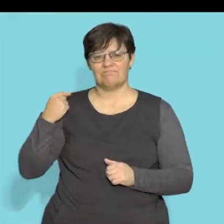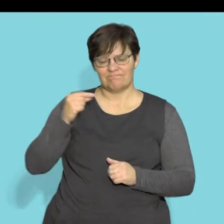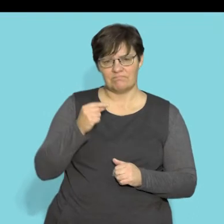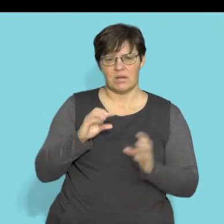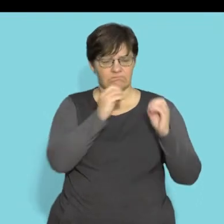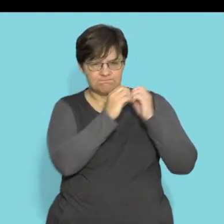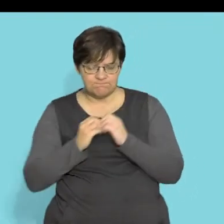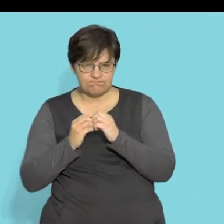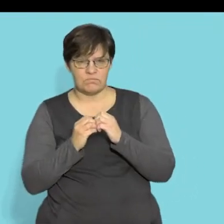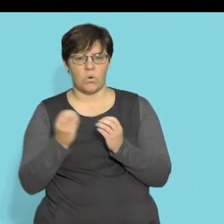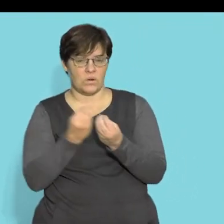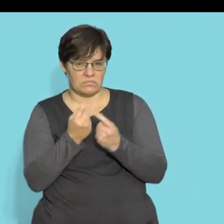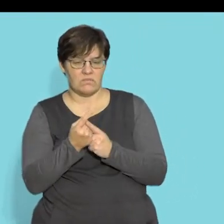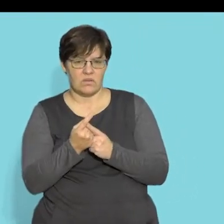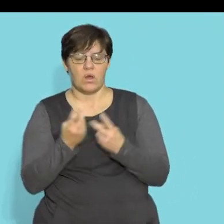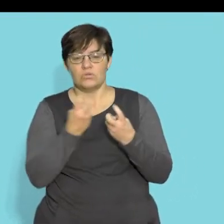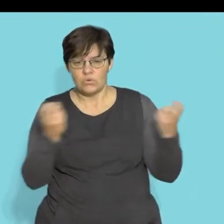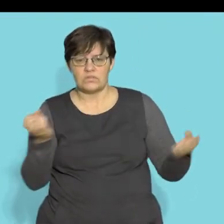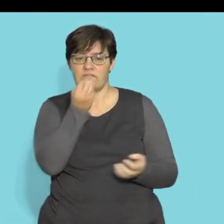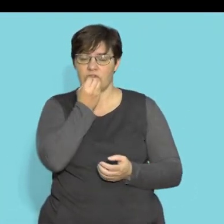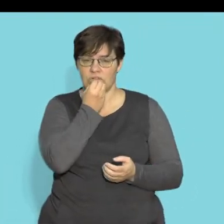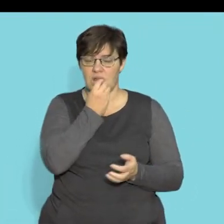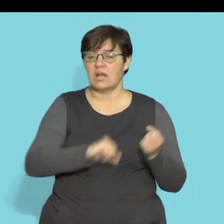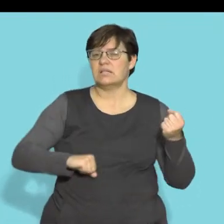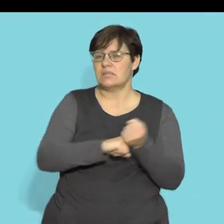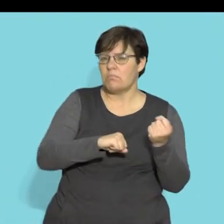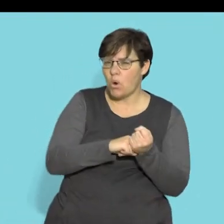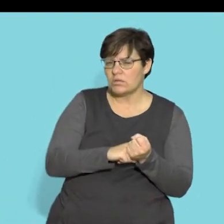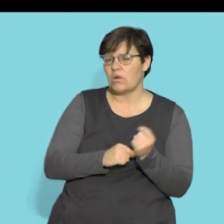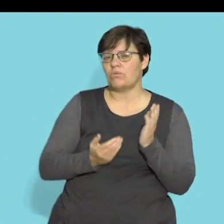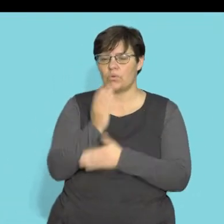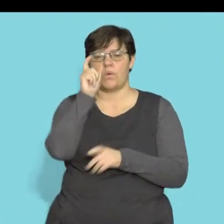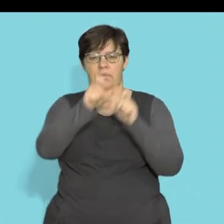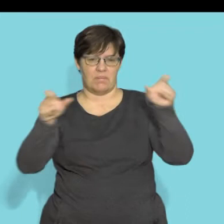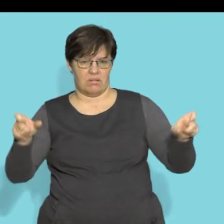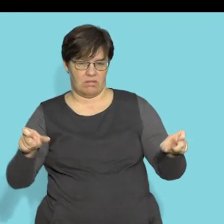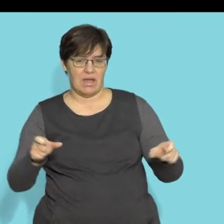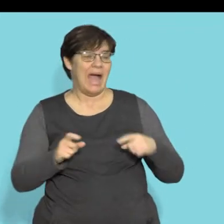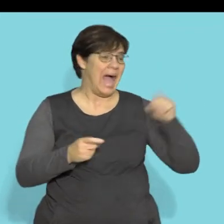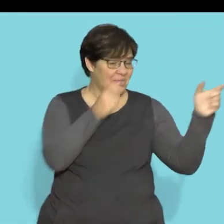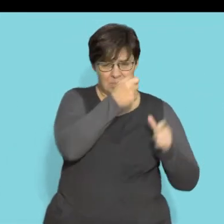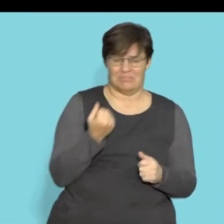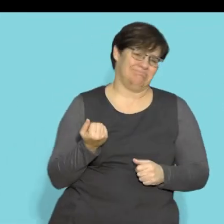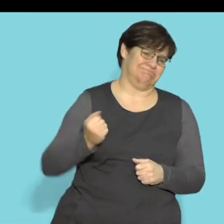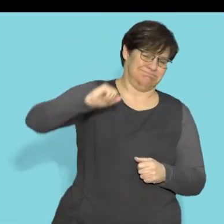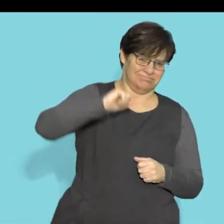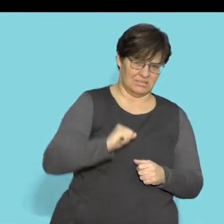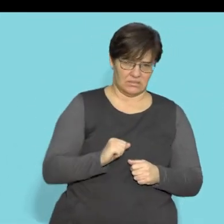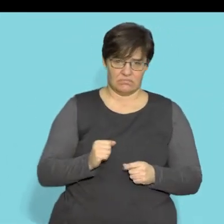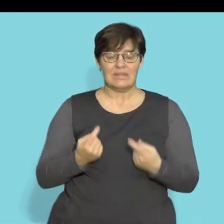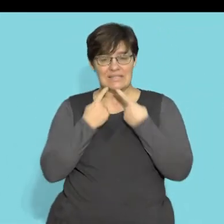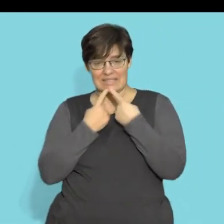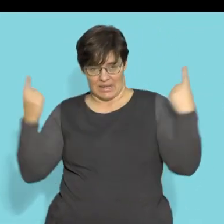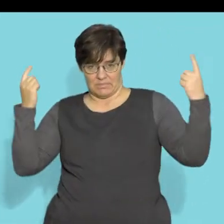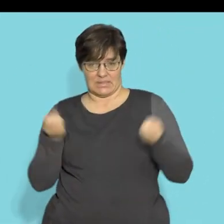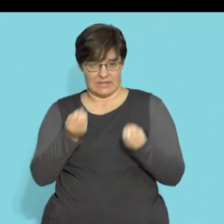modified organisms as a source of food is supported by some people and rejected by others. So that's the statement that has